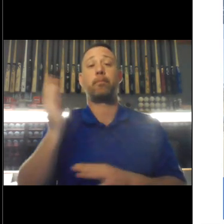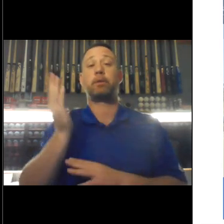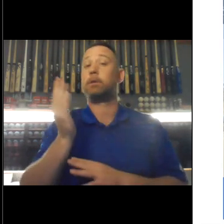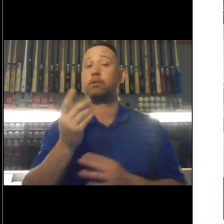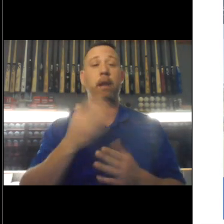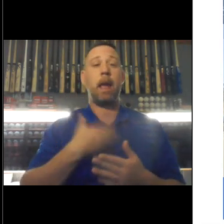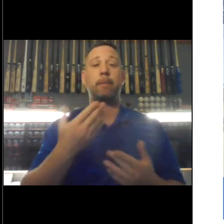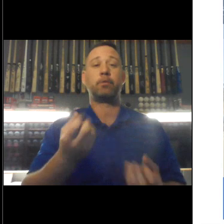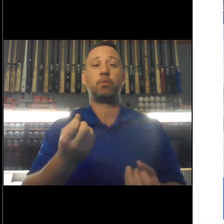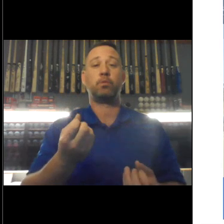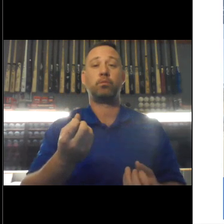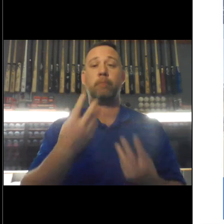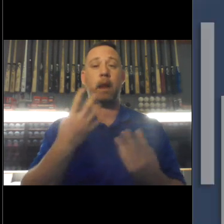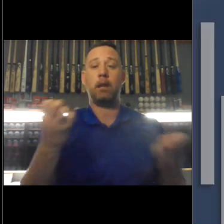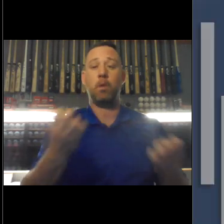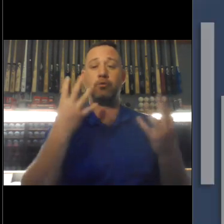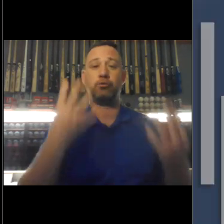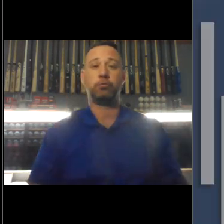questions you may have.